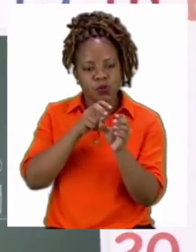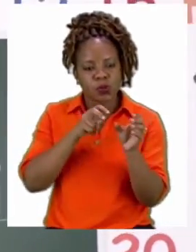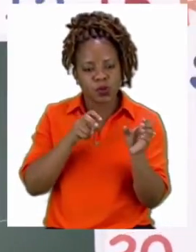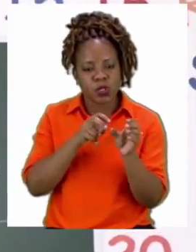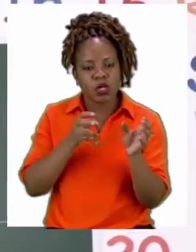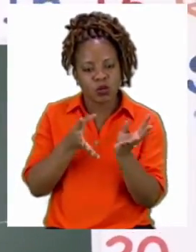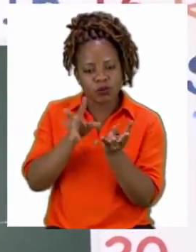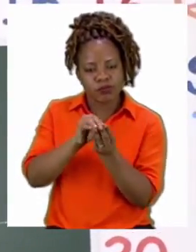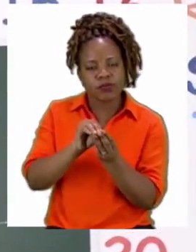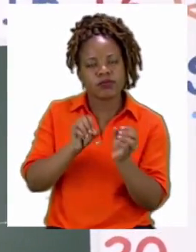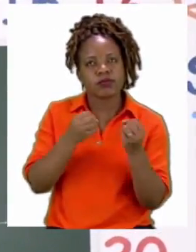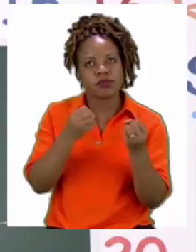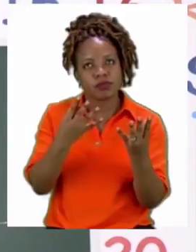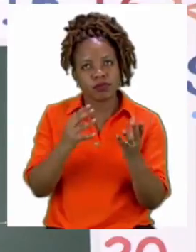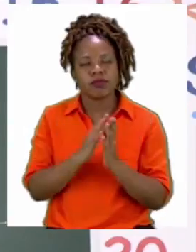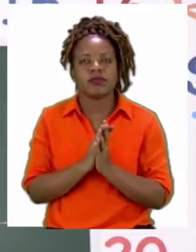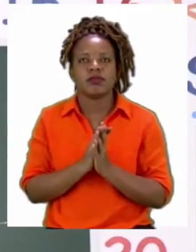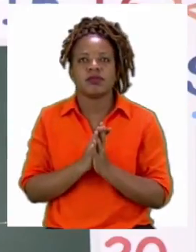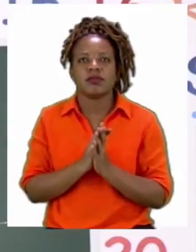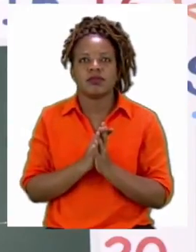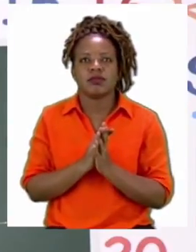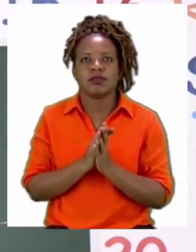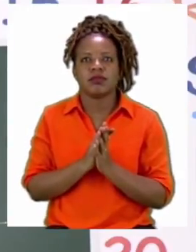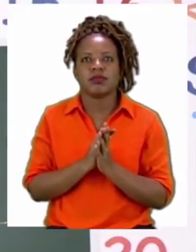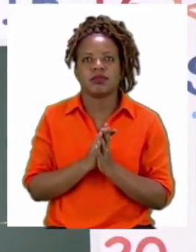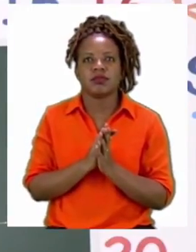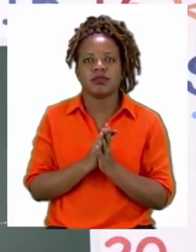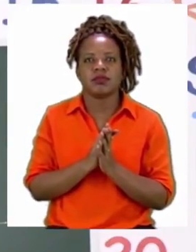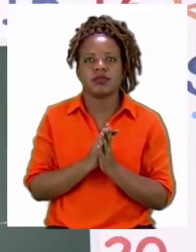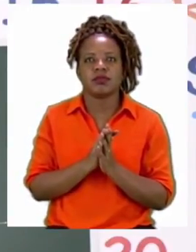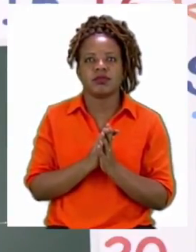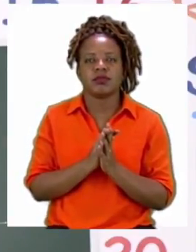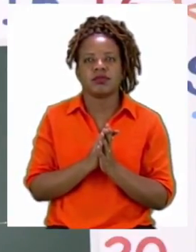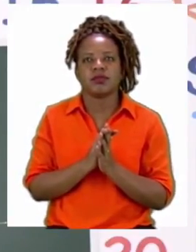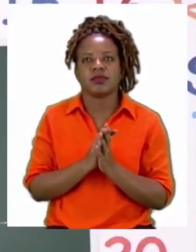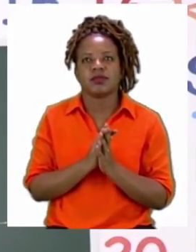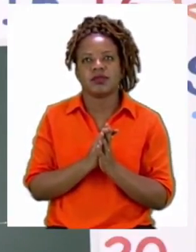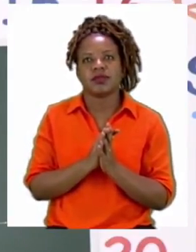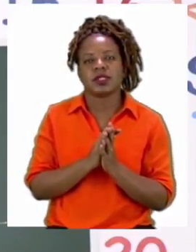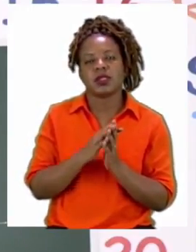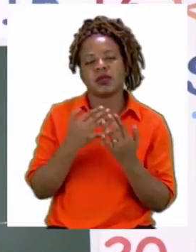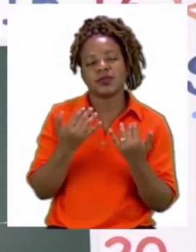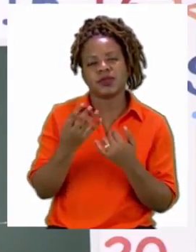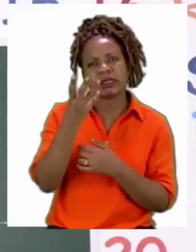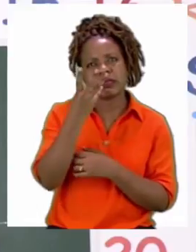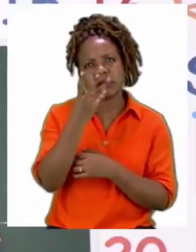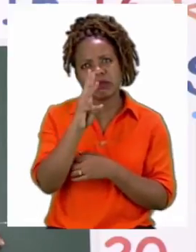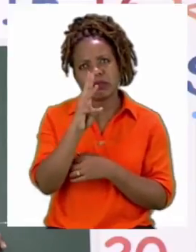the total for our next step. So we are going to say 6